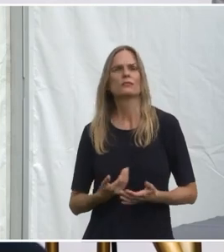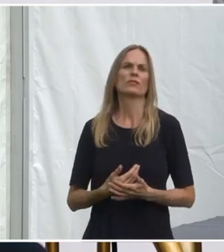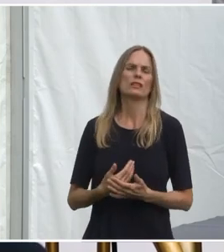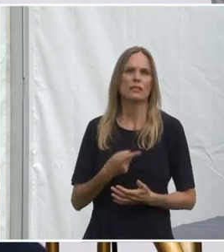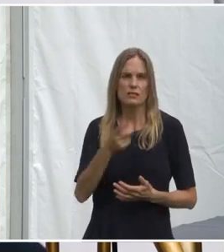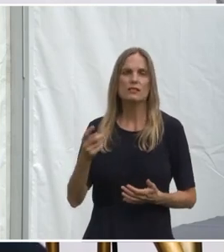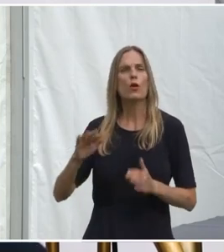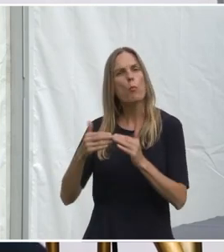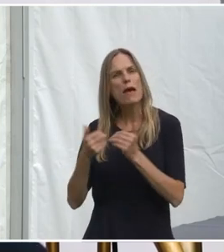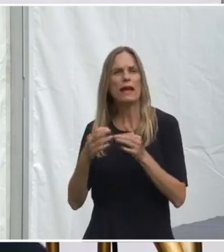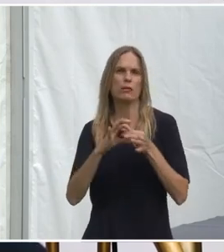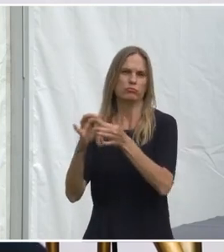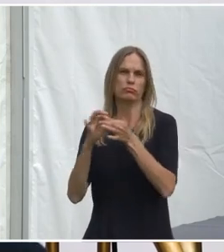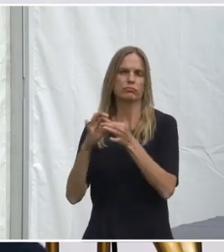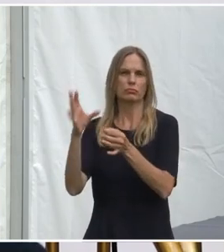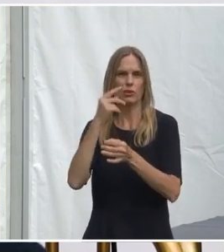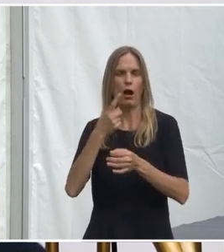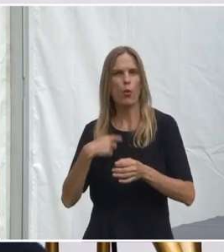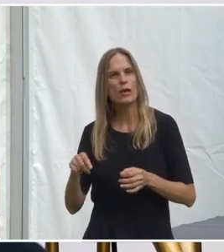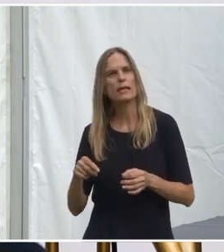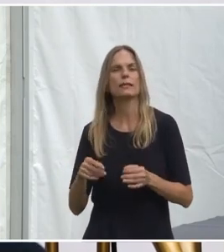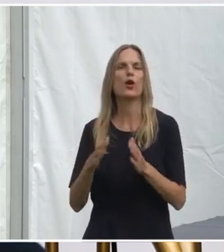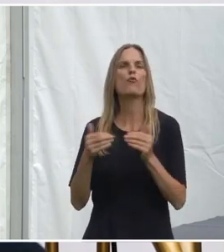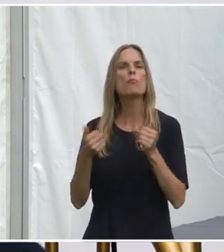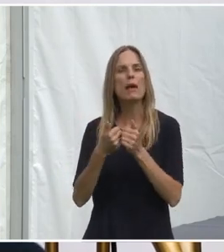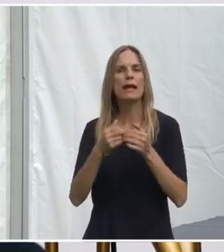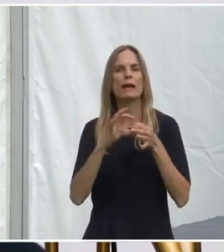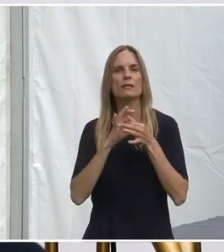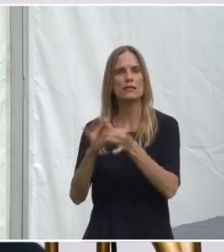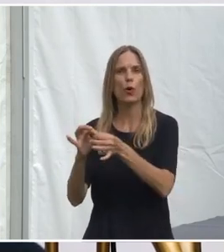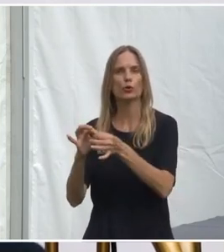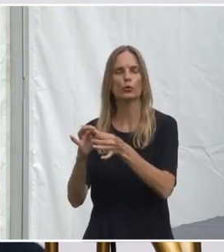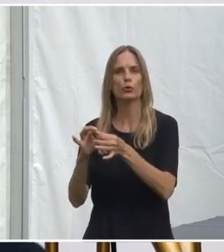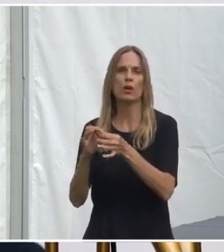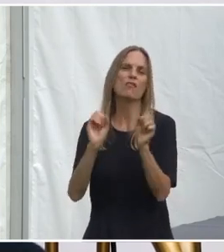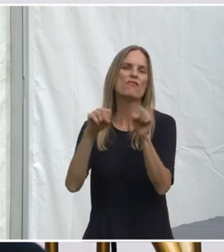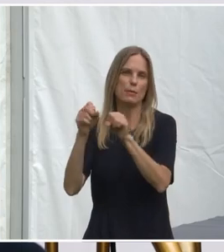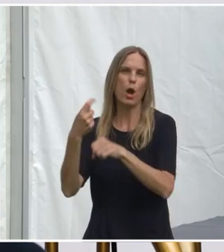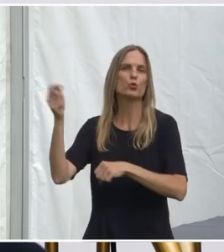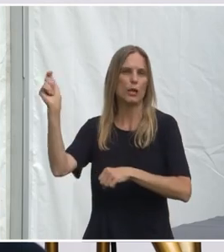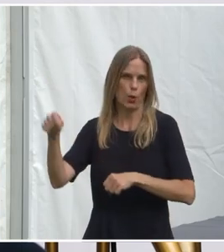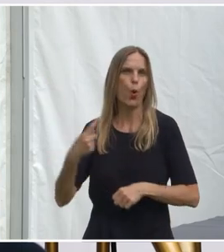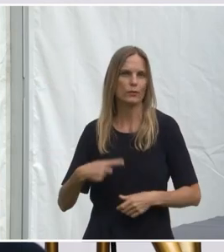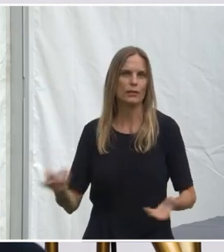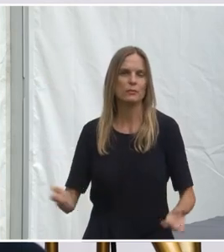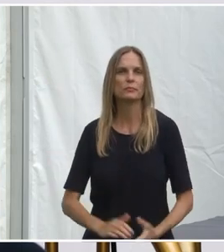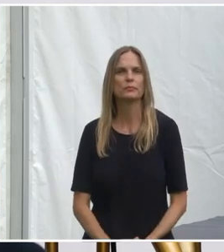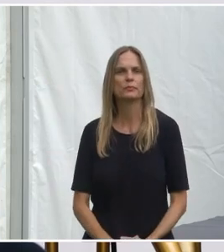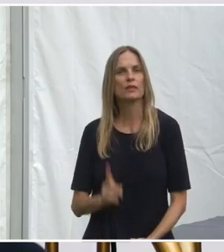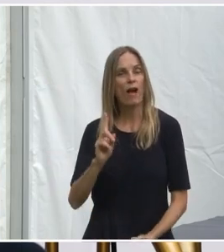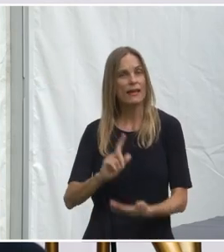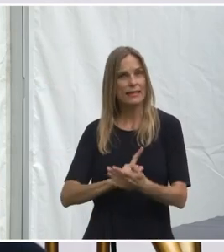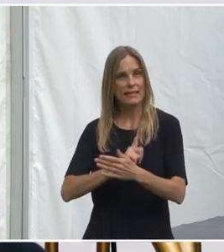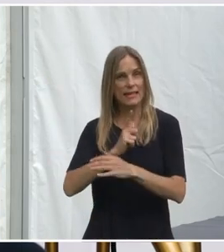in Italy. So there was certain type of family bond possible through these tools. But